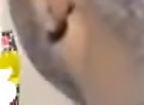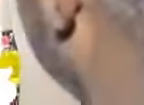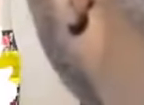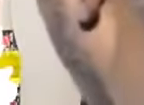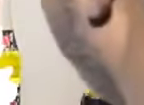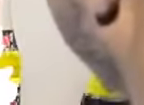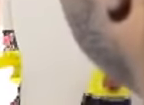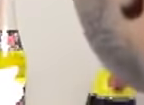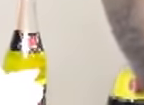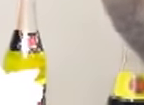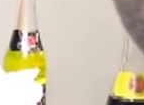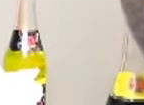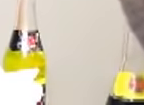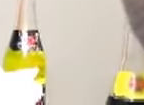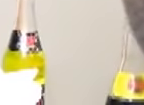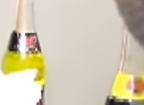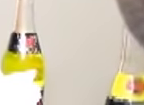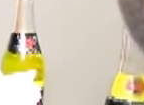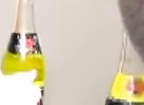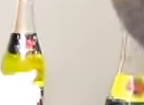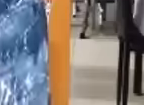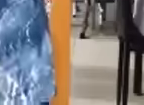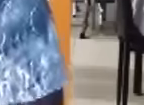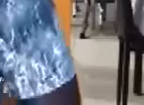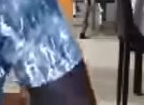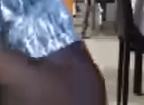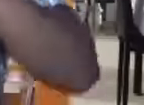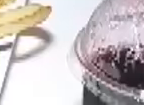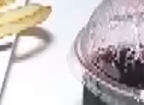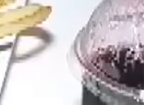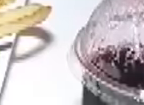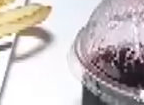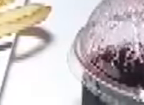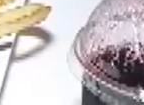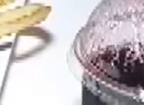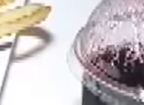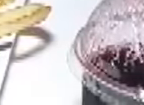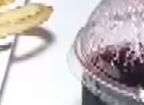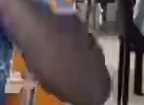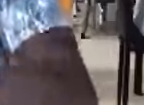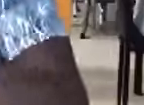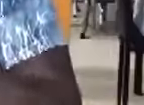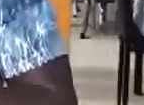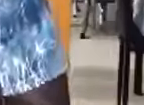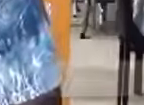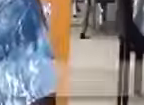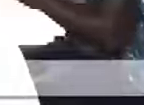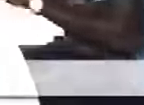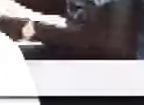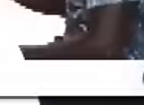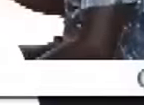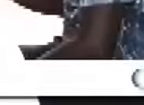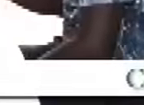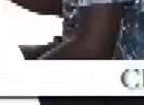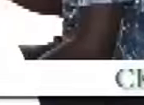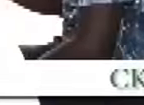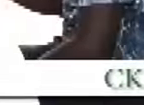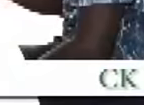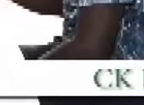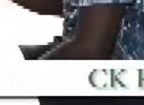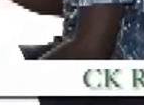Boy, Janno Seekers Restaurant. That's why I'm not going to be able to get the money. Janno. Domoro